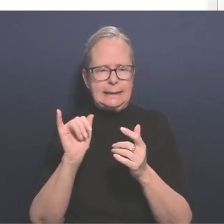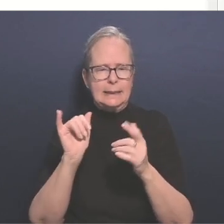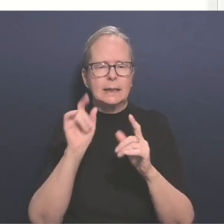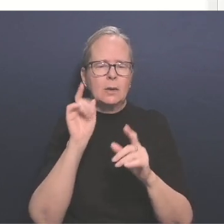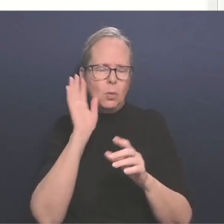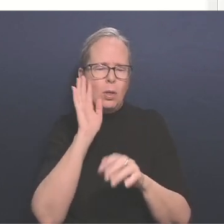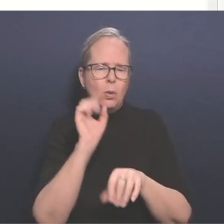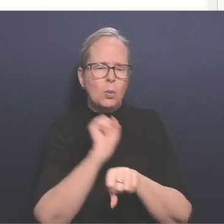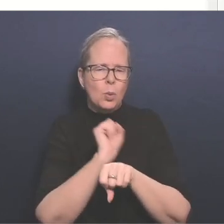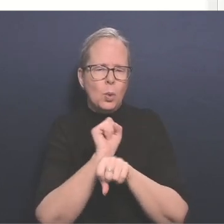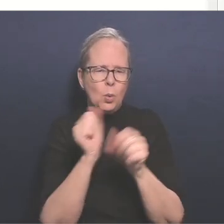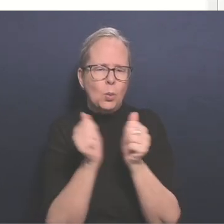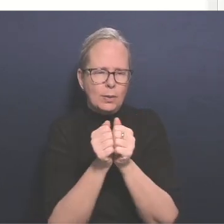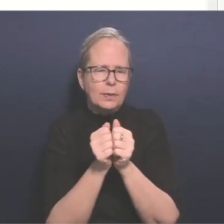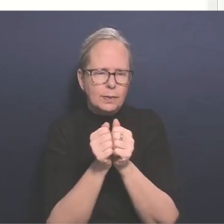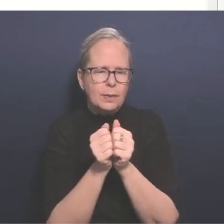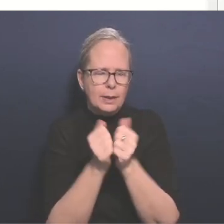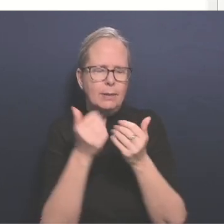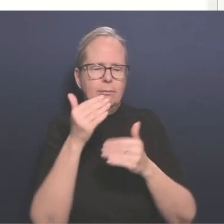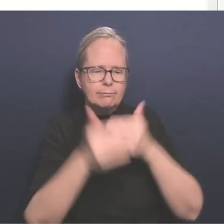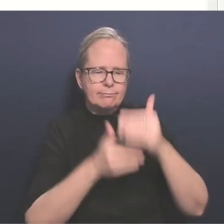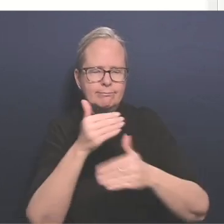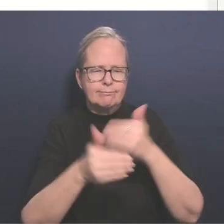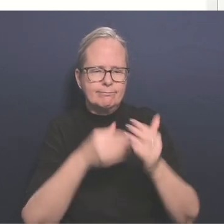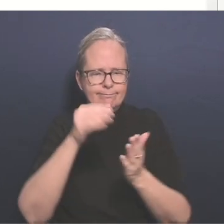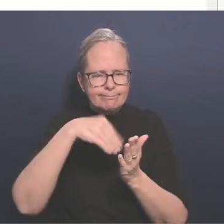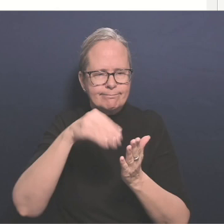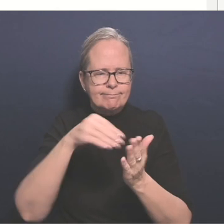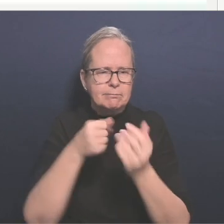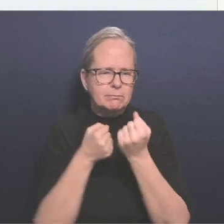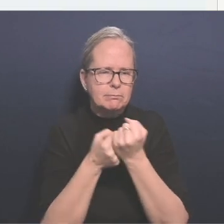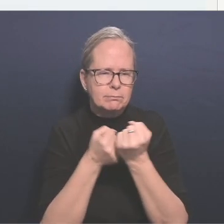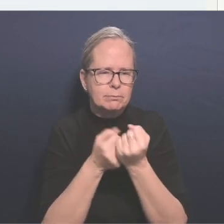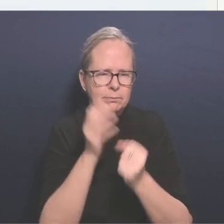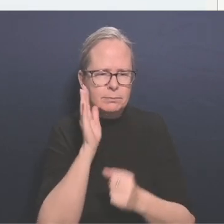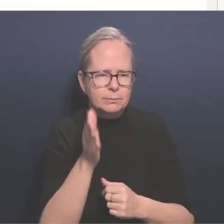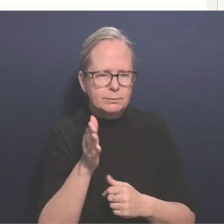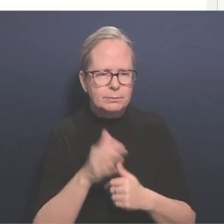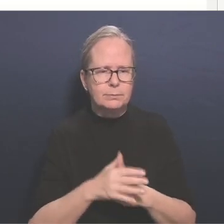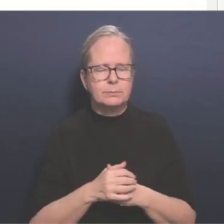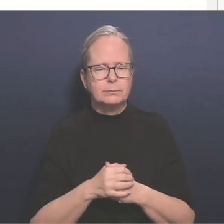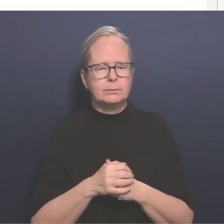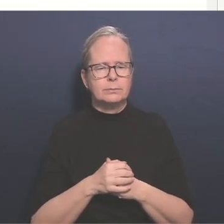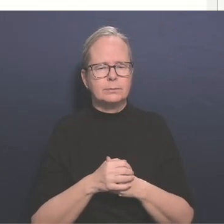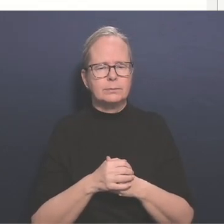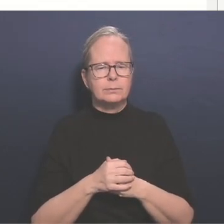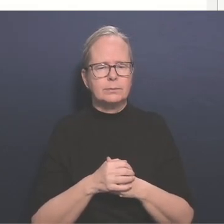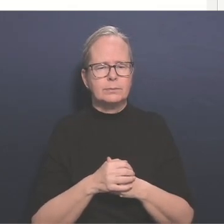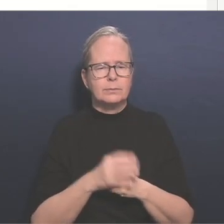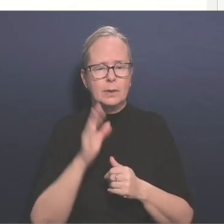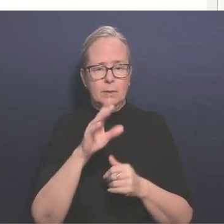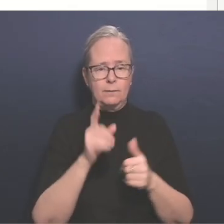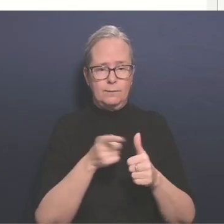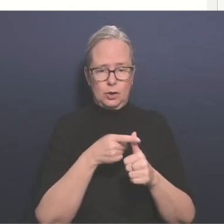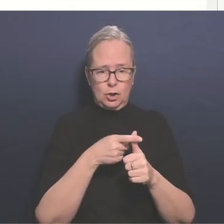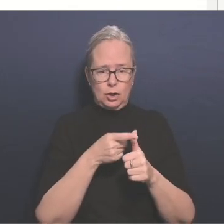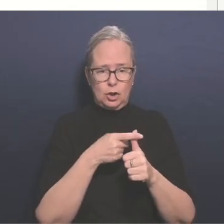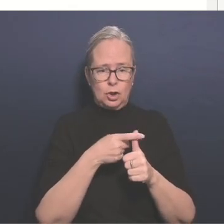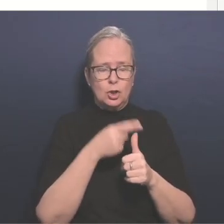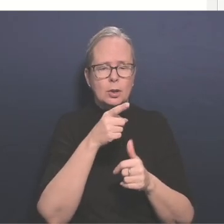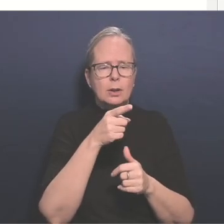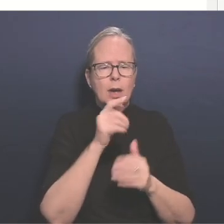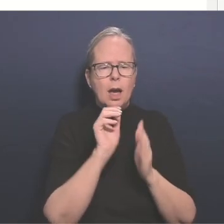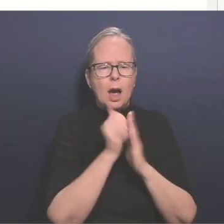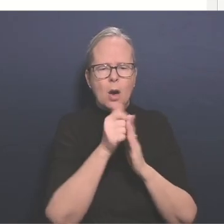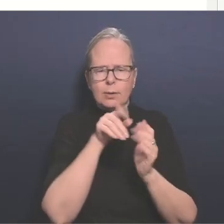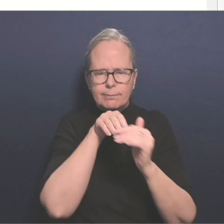French. So I'll just tell you some of the key highlights of it. I could probably spend a whole hour on it, but just quickly go